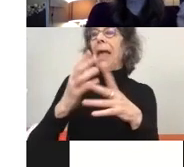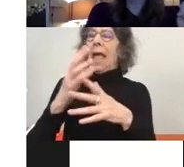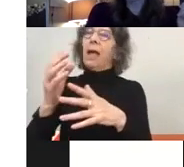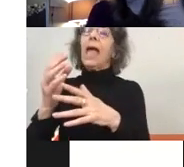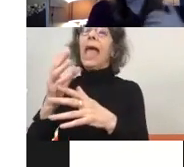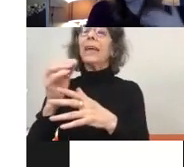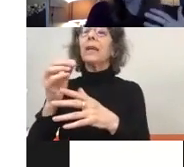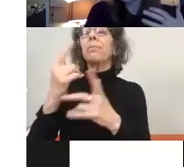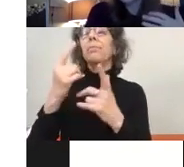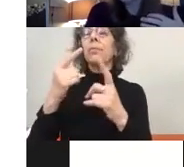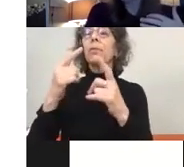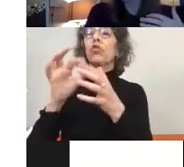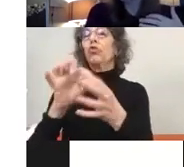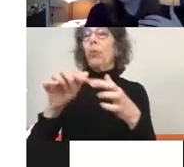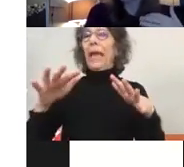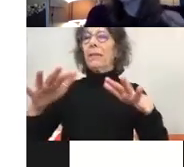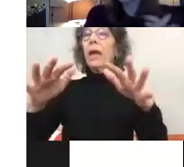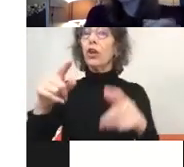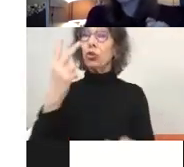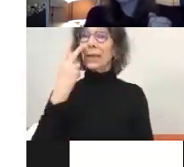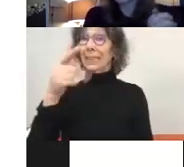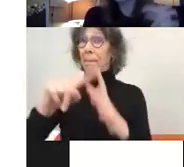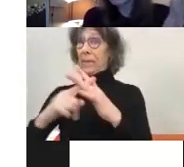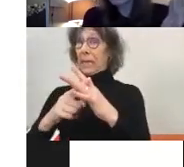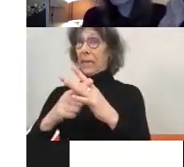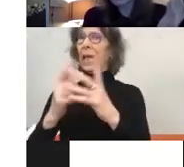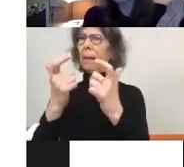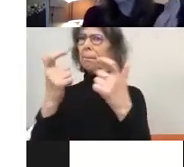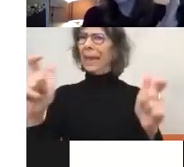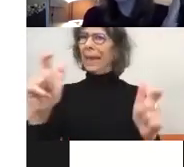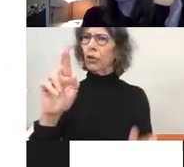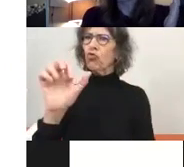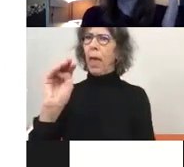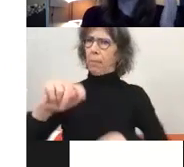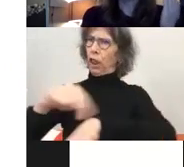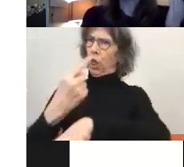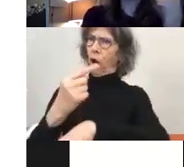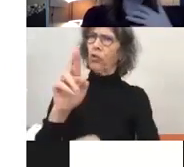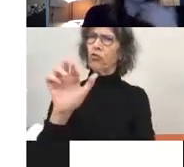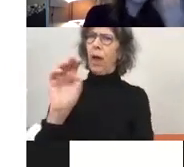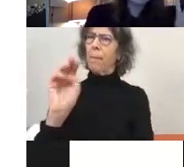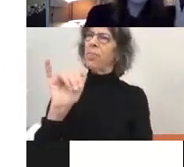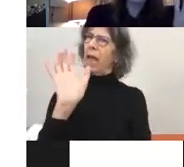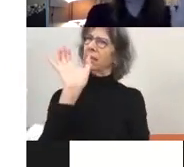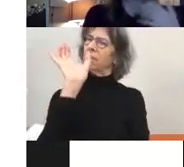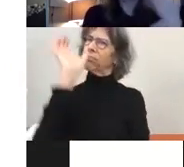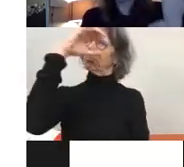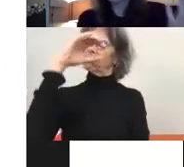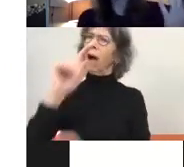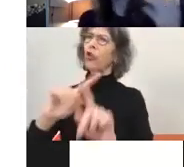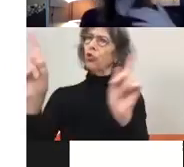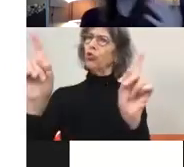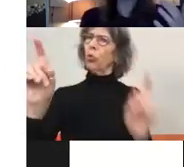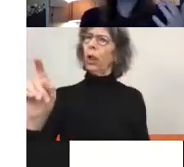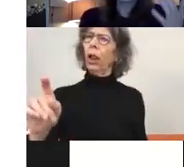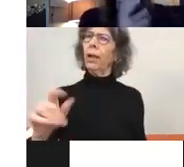that there is a large REM at the beginning, which is unusual typically. So now of course, I'm